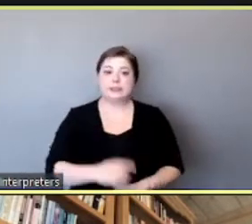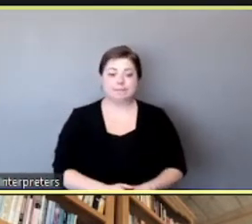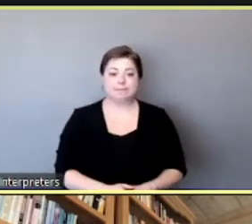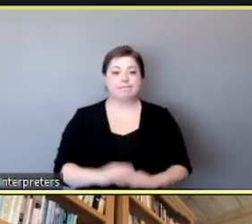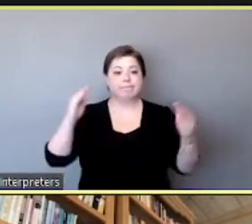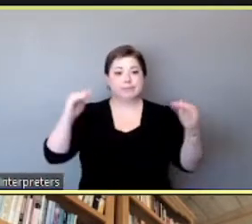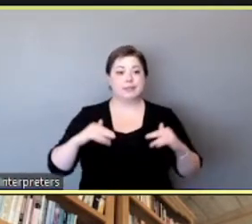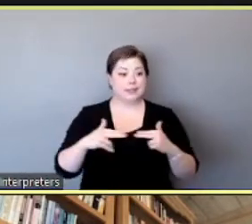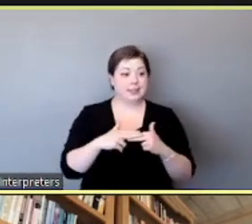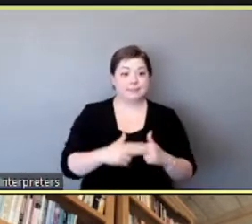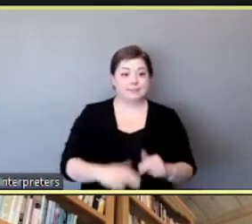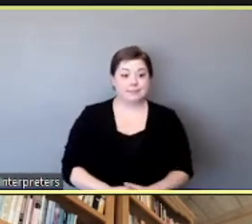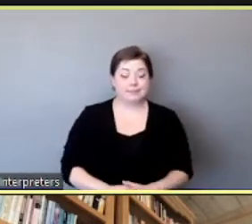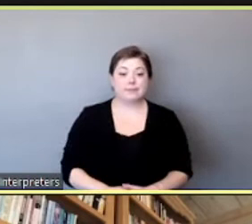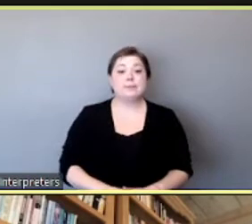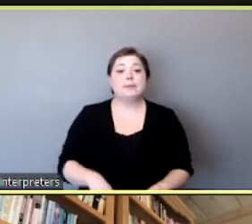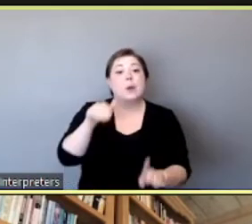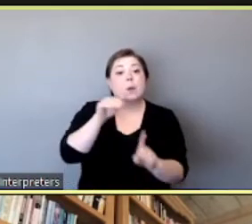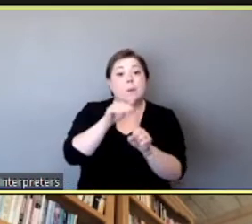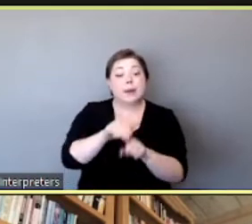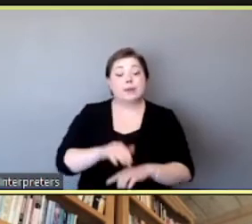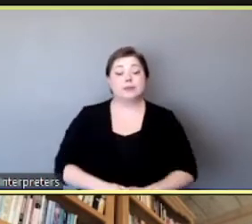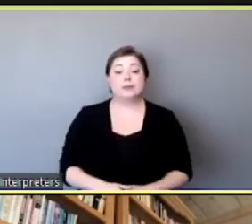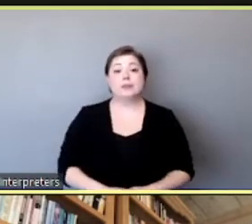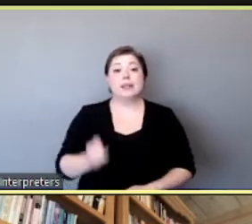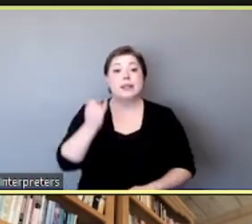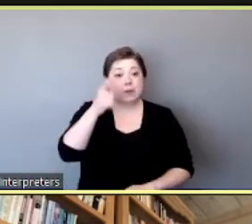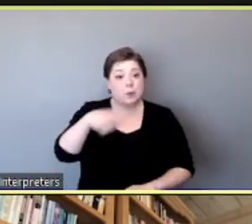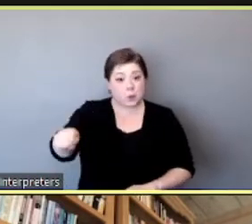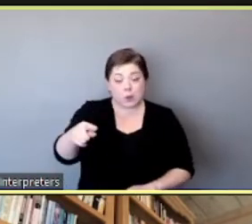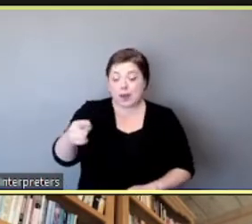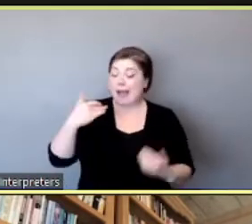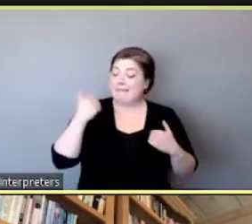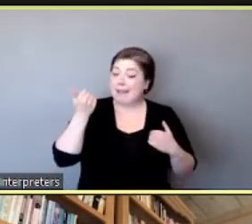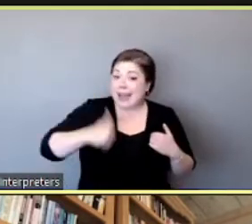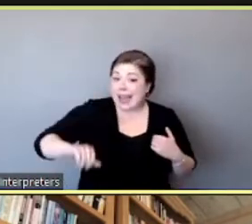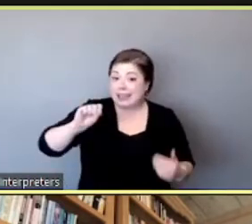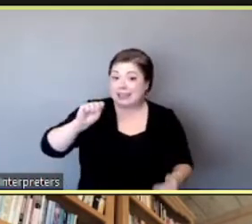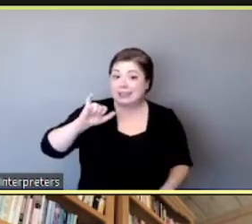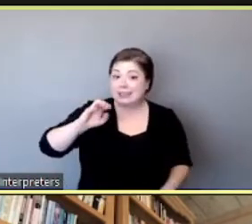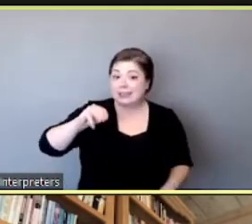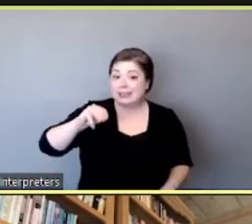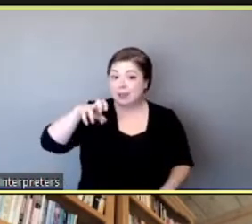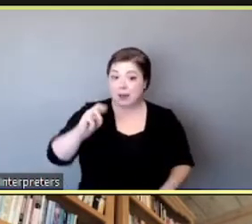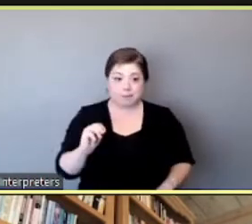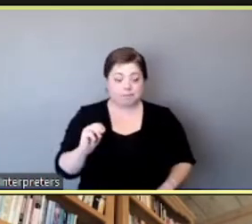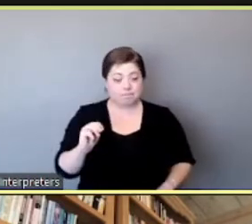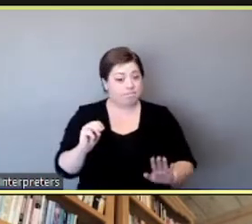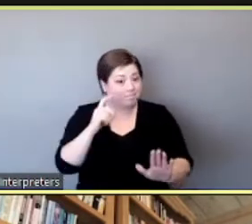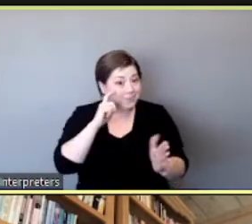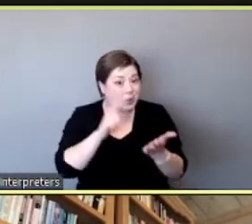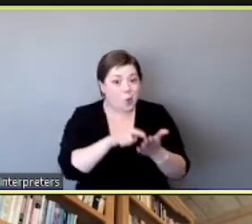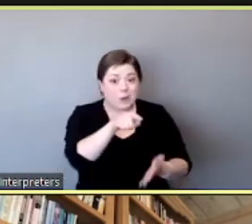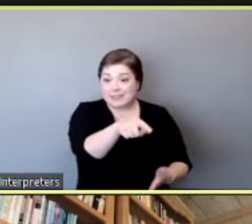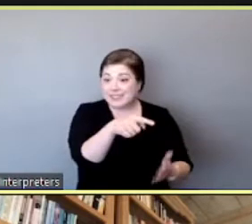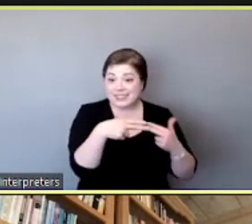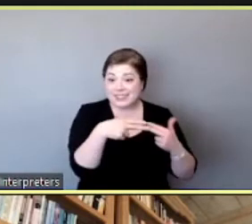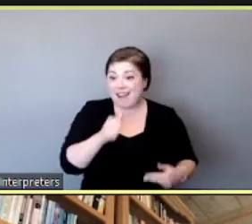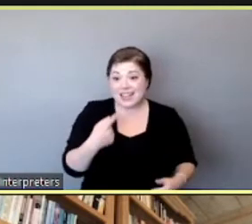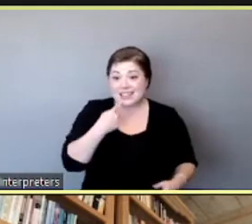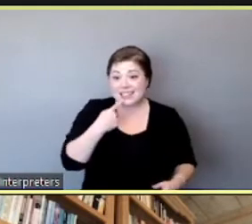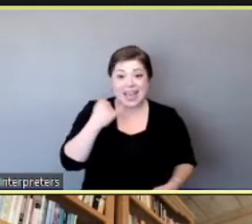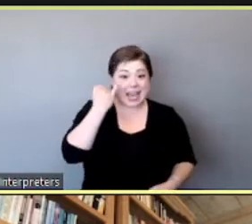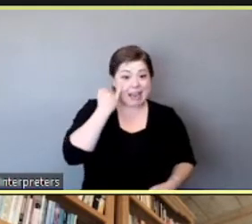So a reminder, if you have symptoms, now notice it doesn't say you have to be unvaccinated in that